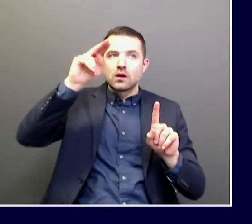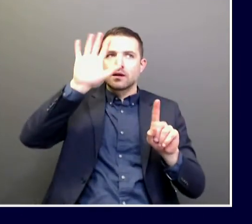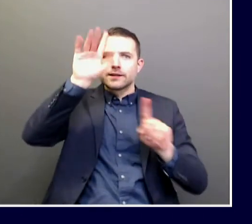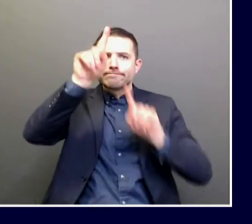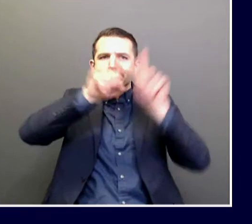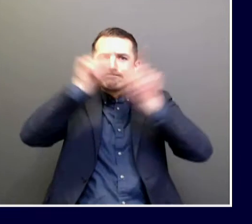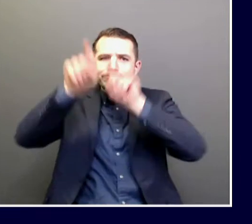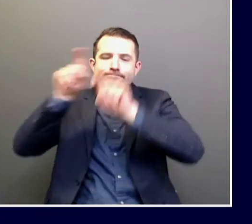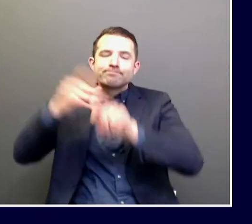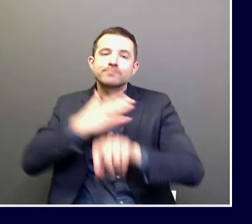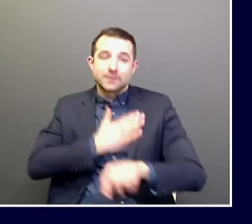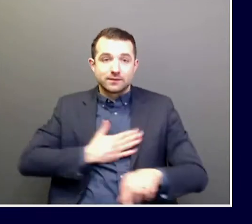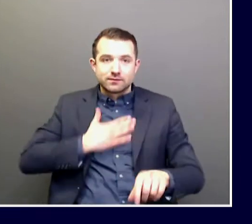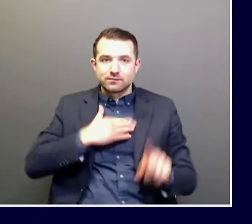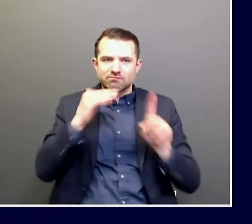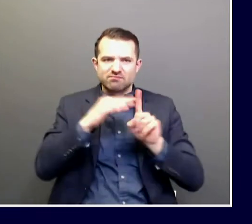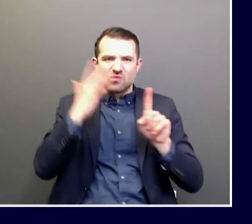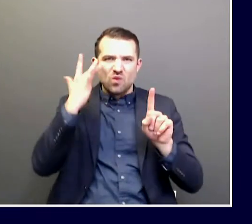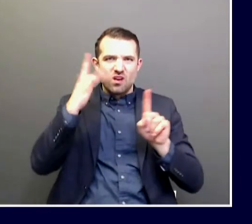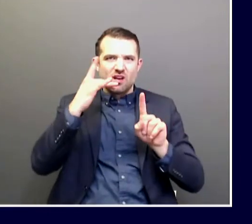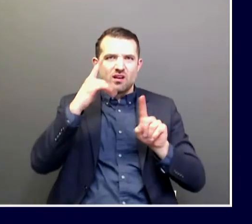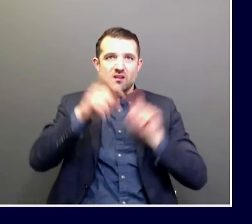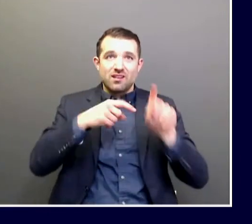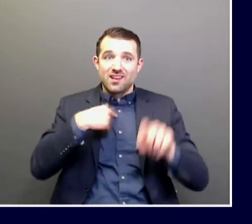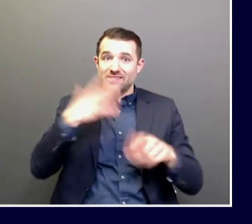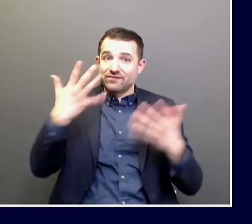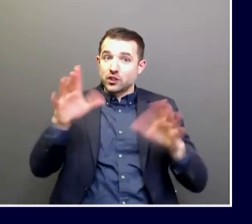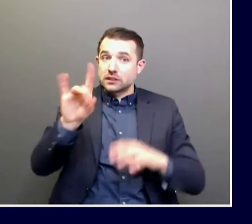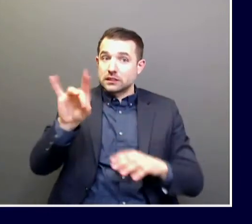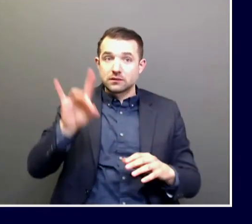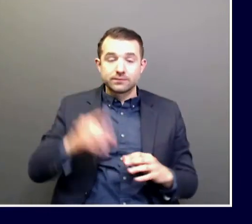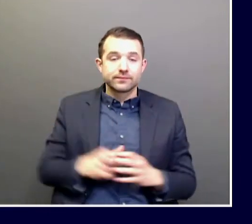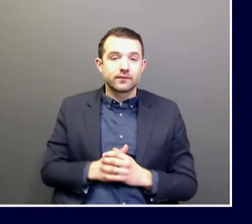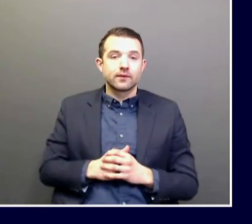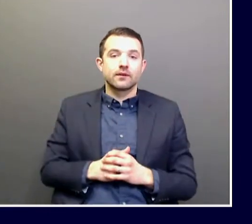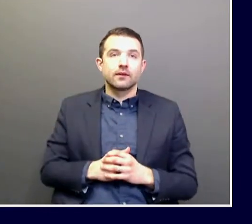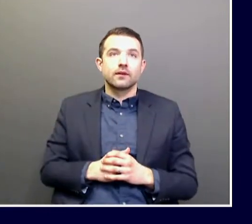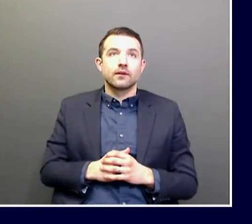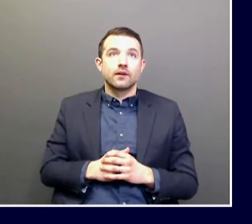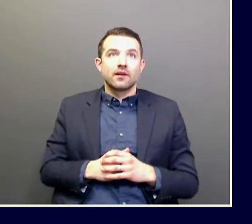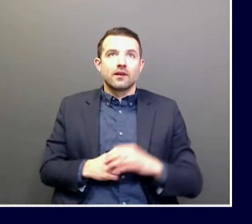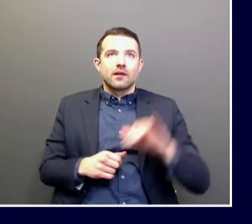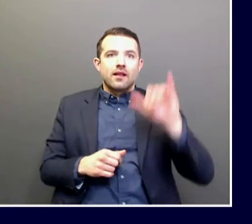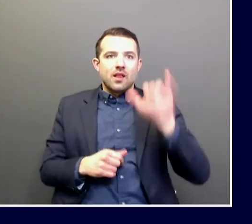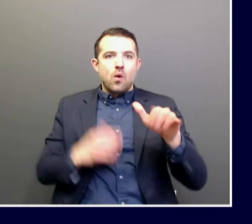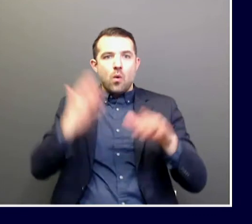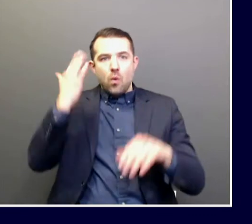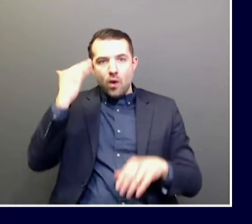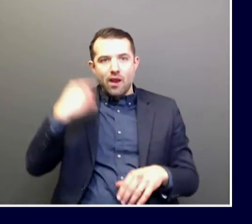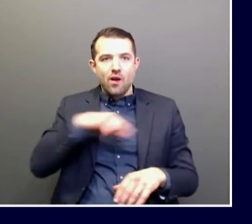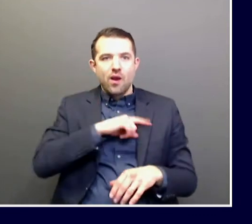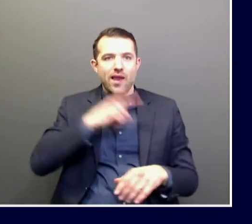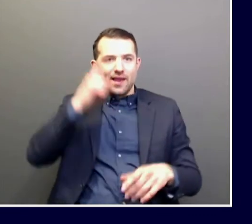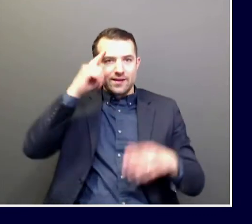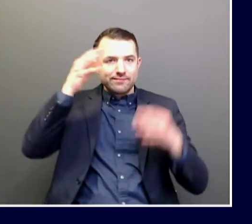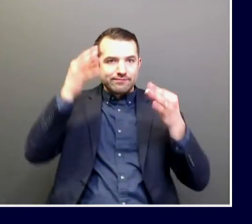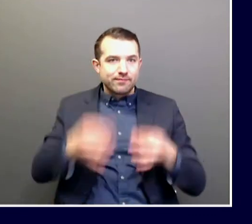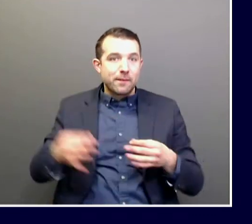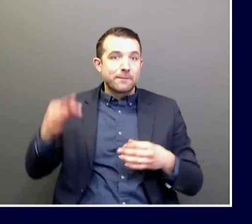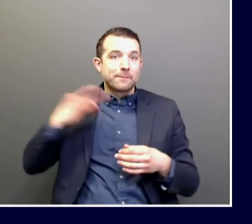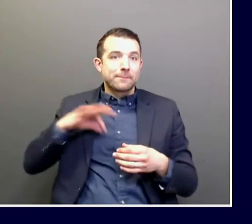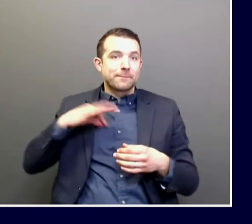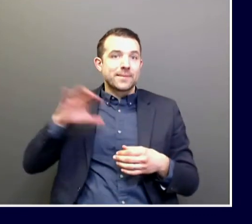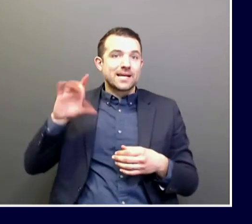it resulted in Maine. That is, in fact, Patty, one of the reasons why we launched our own parallel